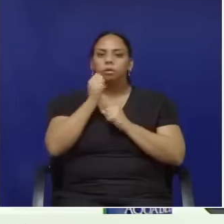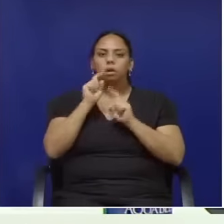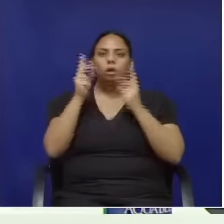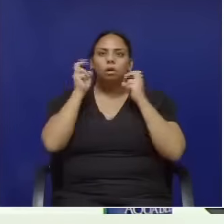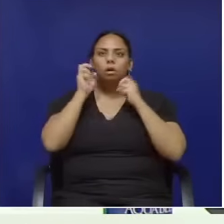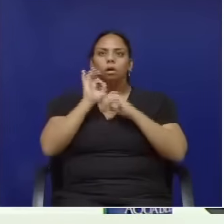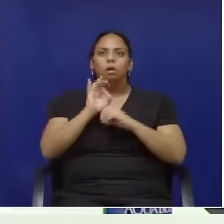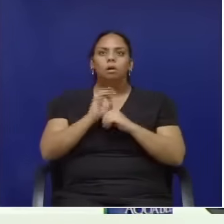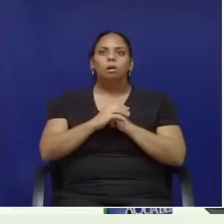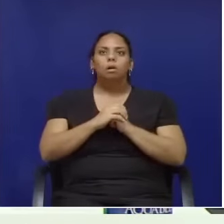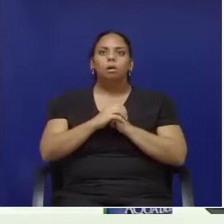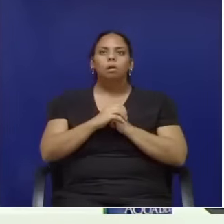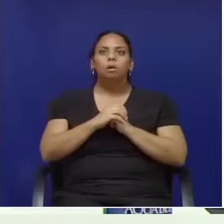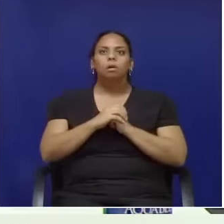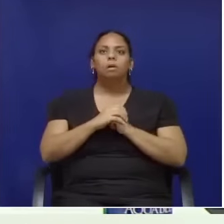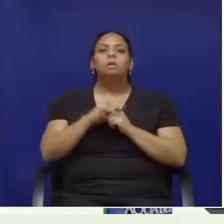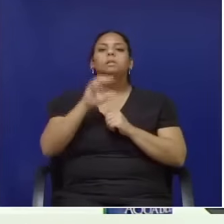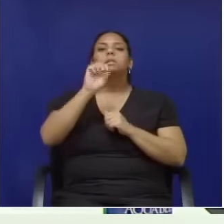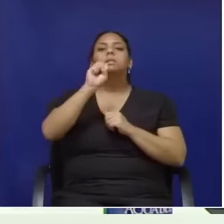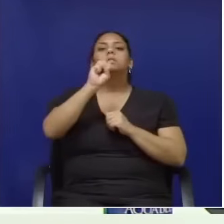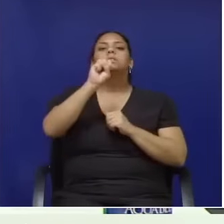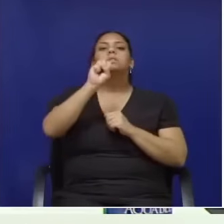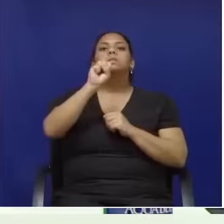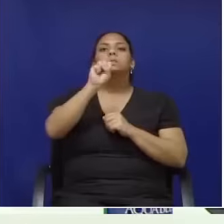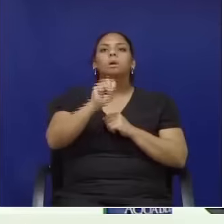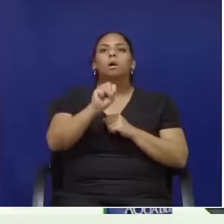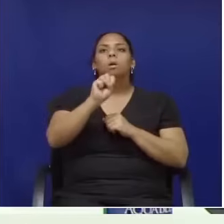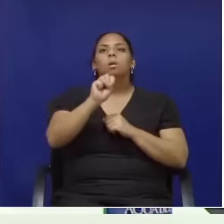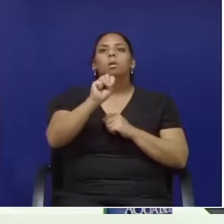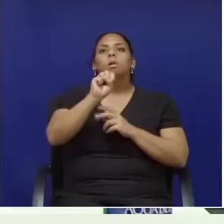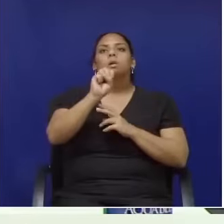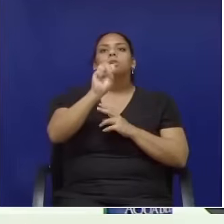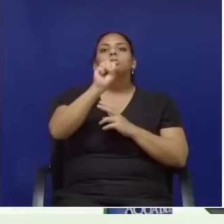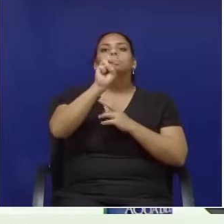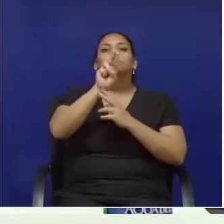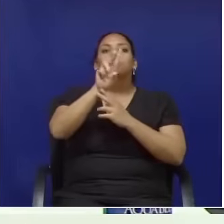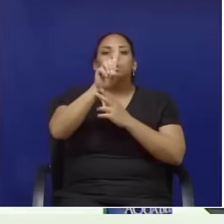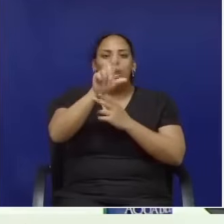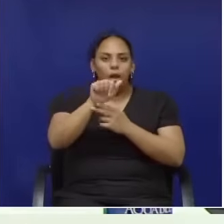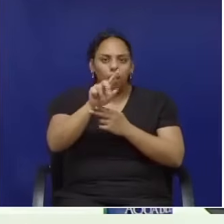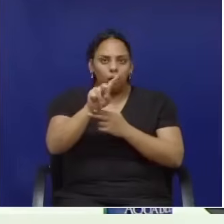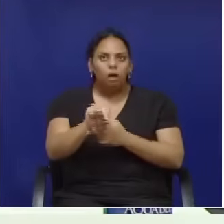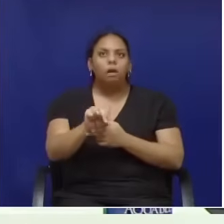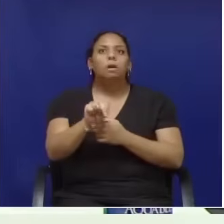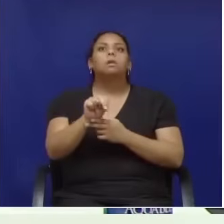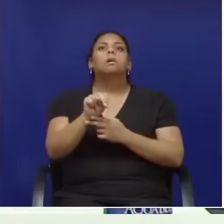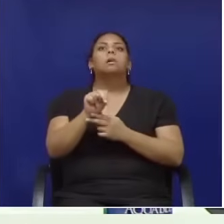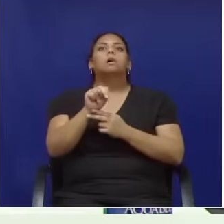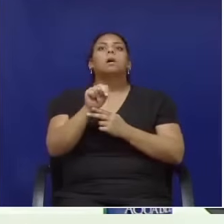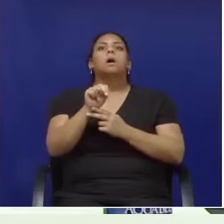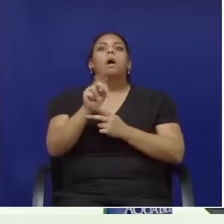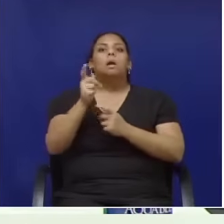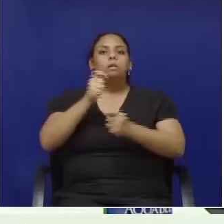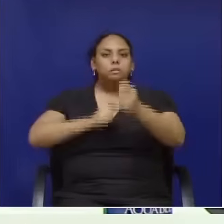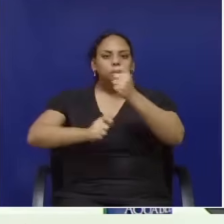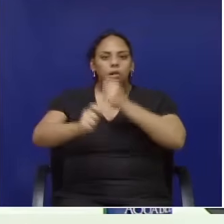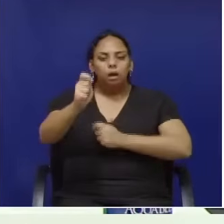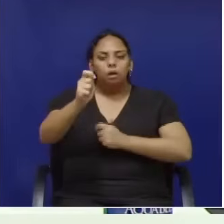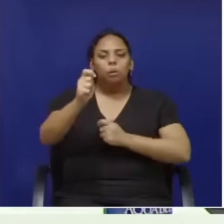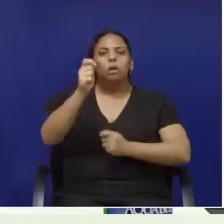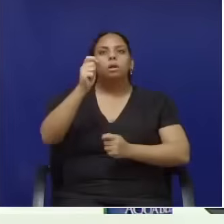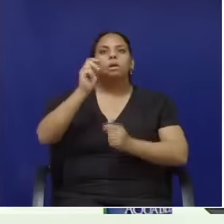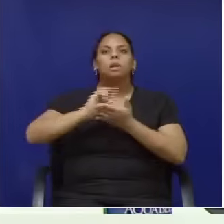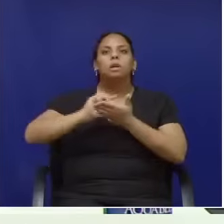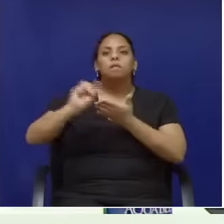in South Sudan. We are also supporting efforts of economic diplomacy of trade and investment, as